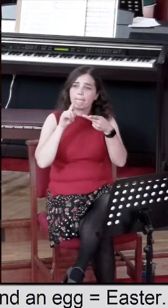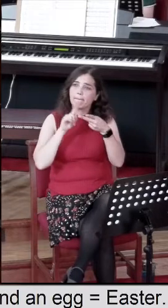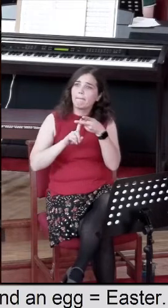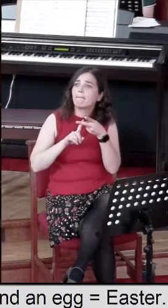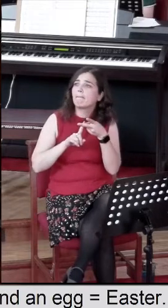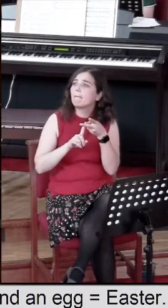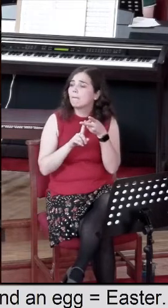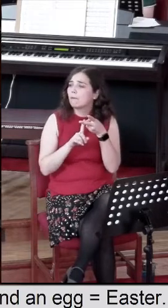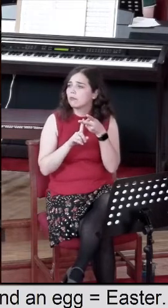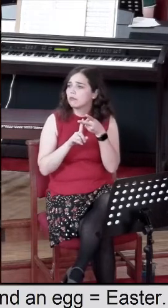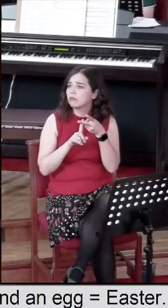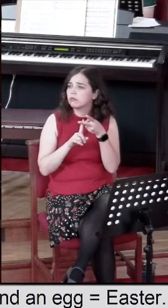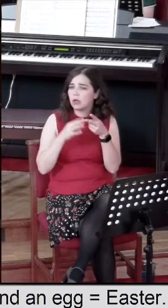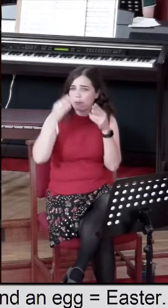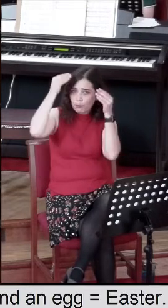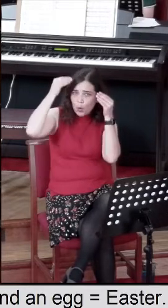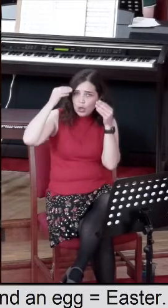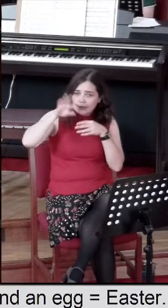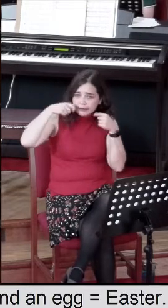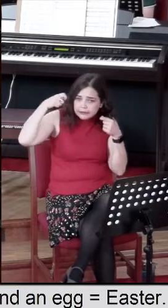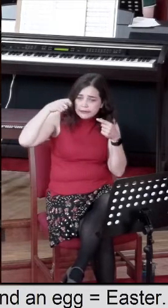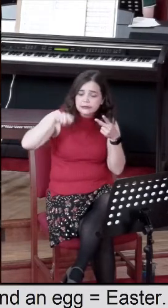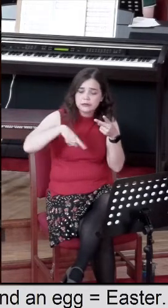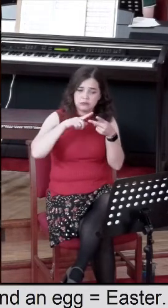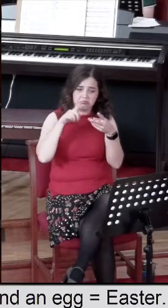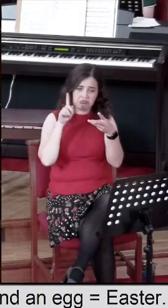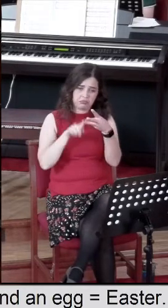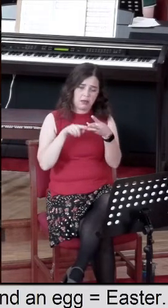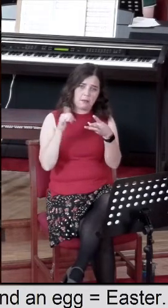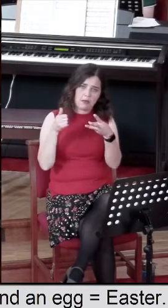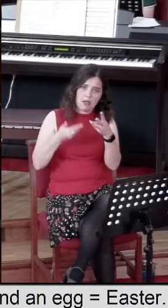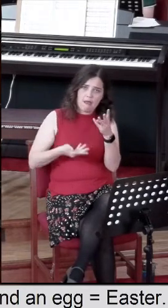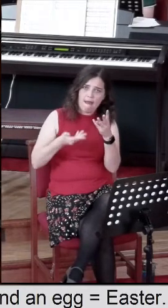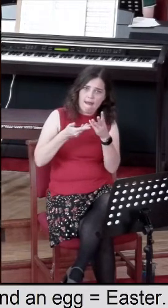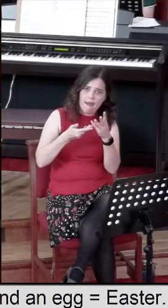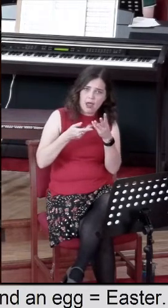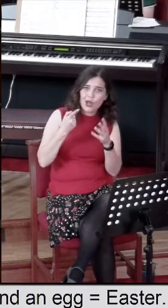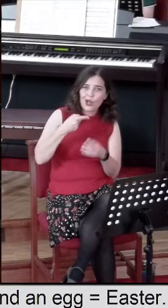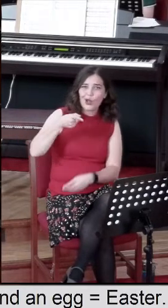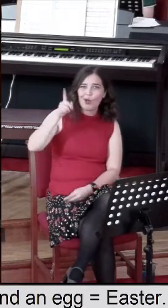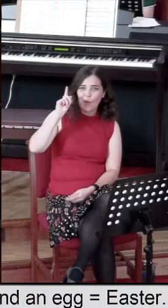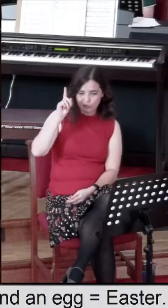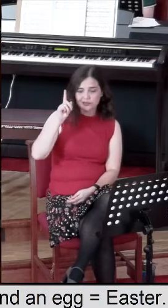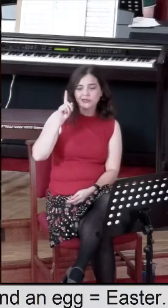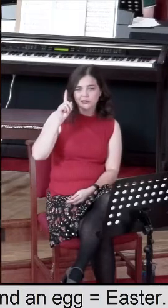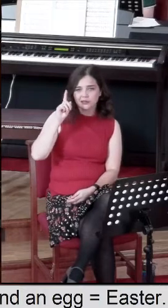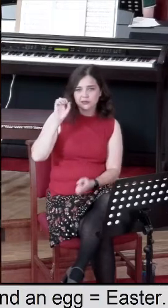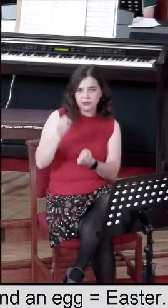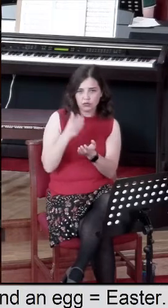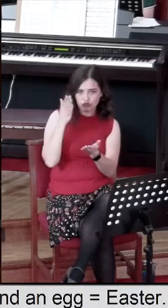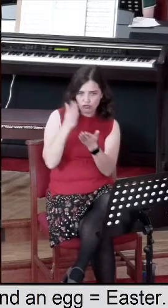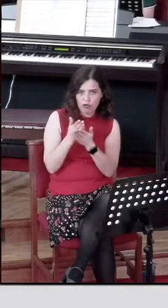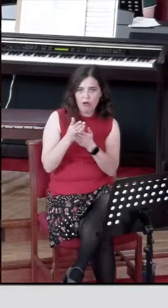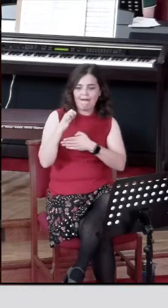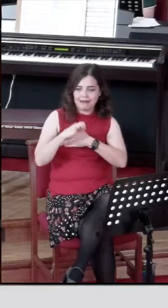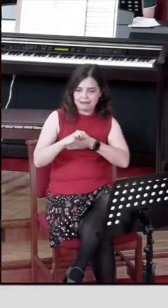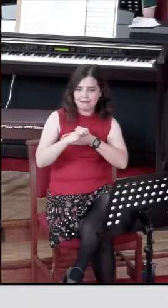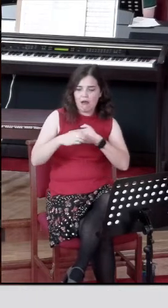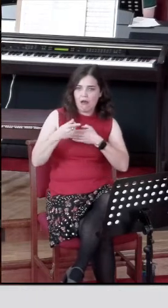have an Easter bonnet, or you might even have God in there to make sure that was what Easter was